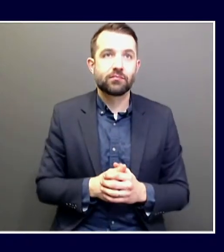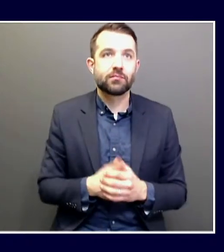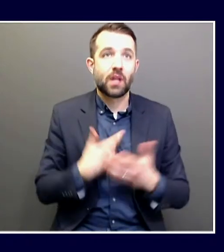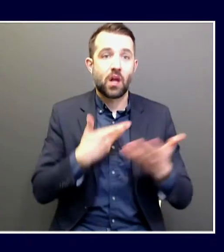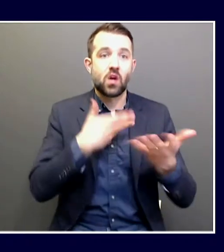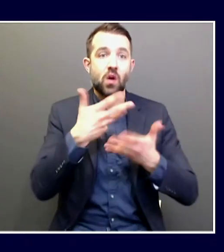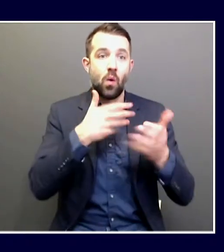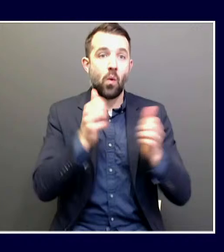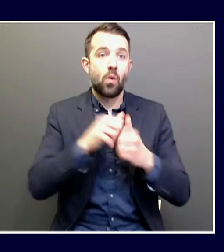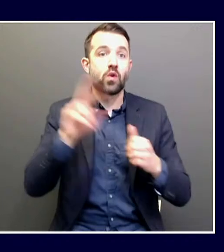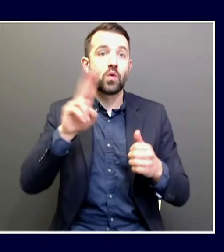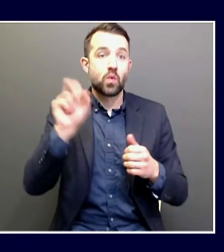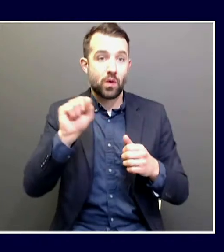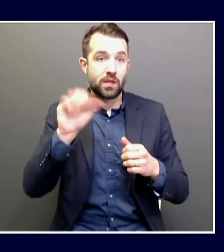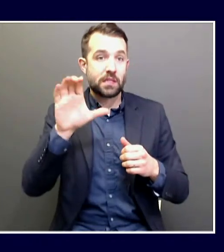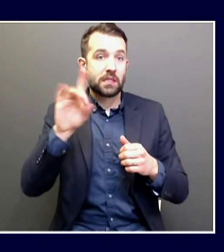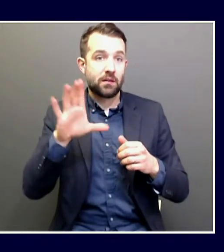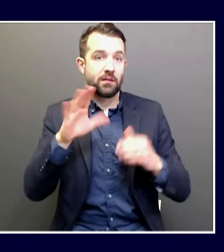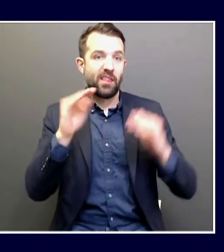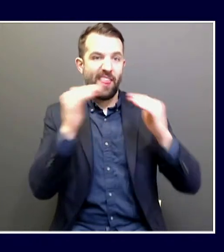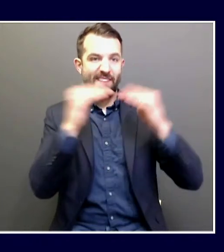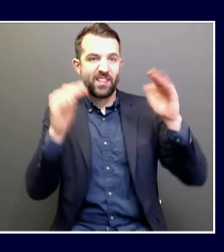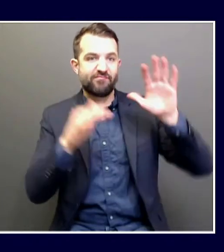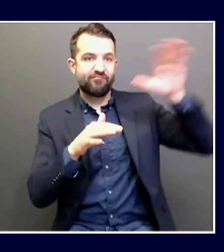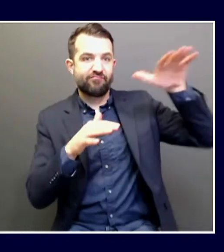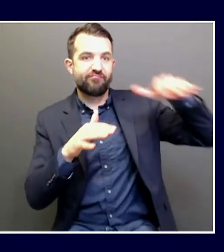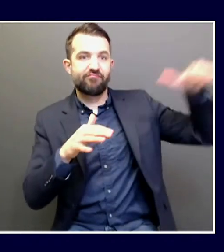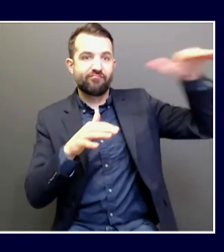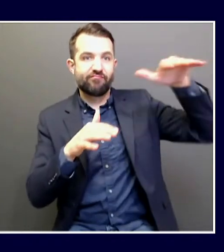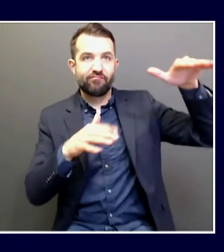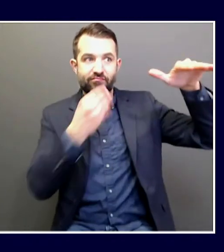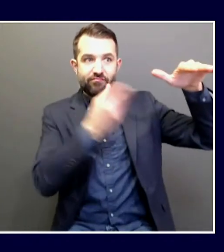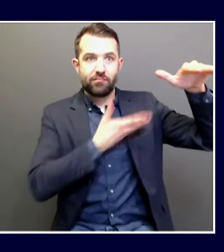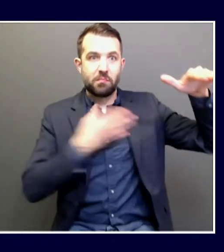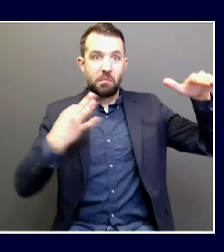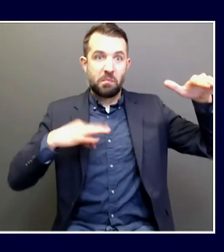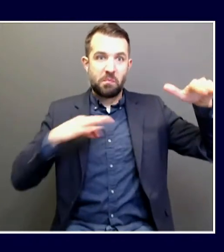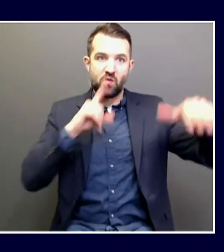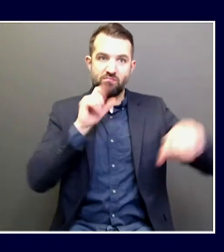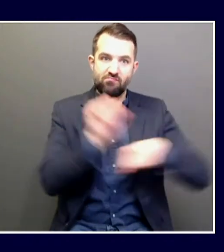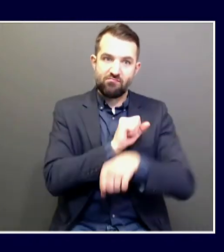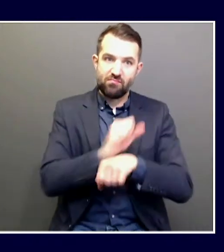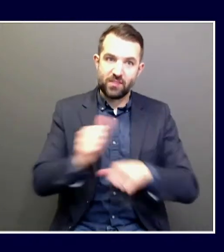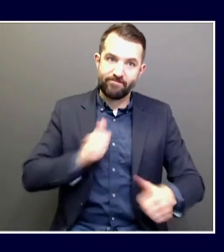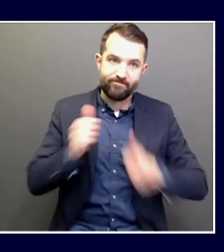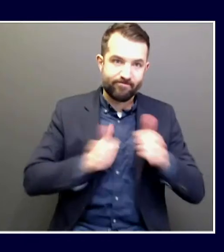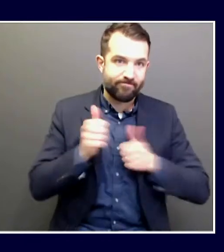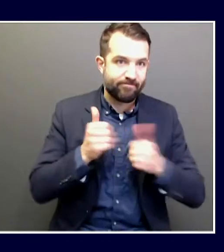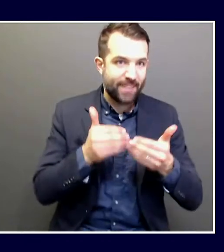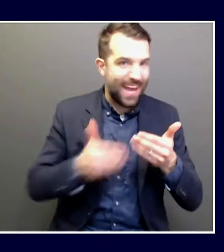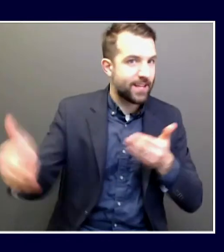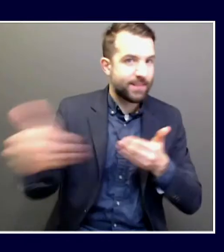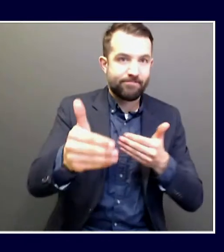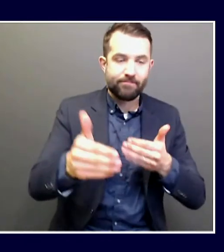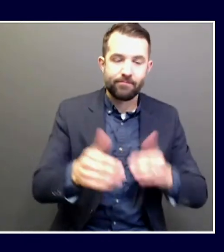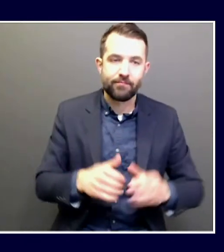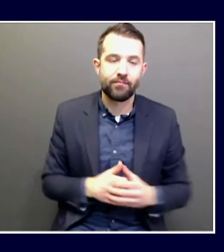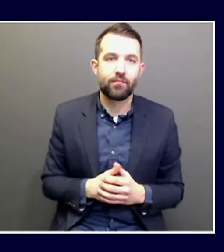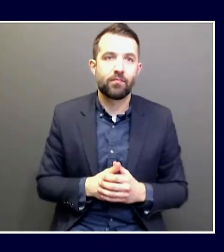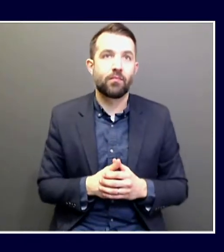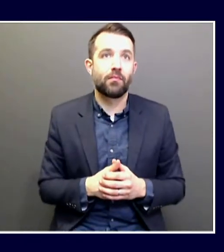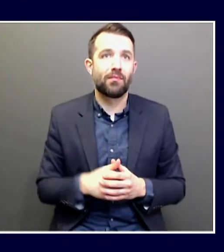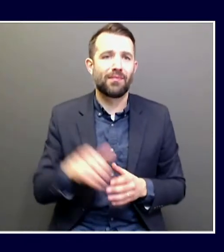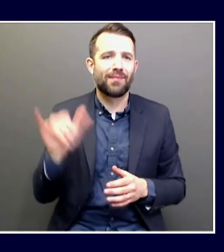Maine we're being aggressive in our approach to expanding the use of wastewater testing because, as I mentioned a moment ago, it fills a